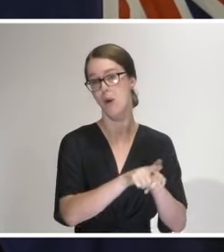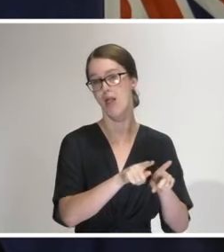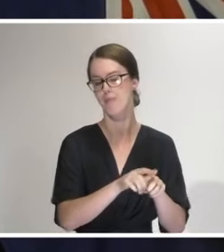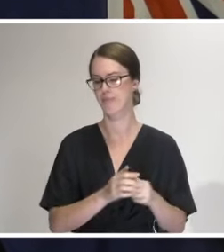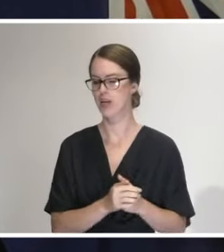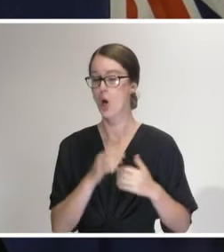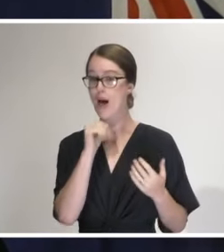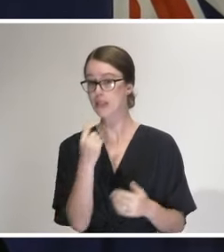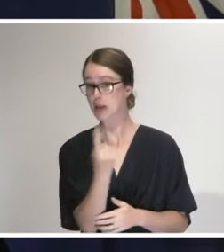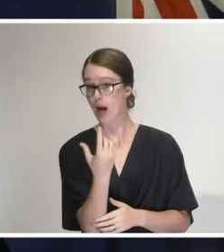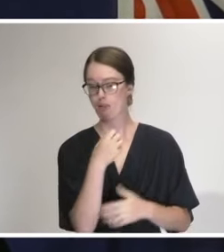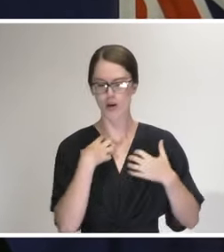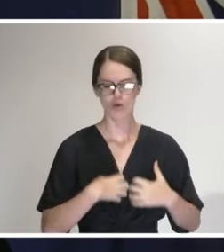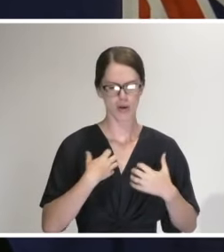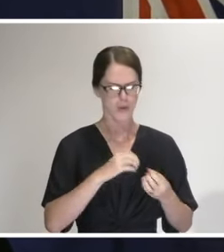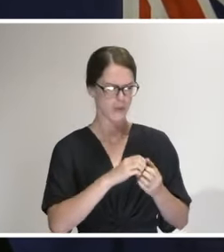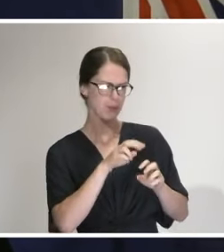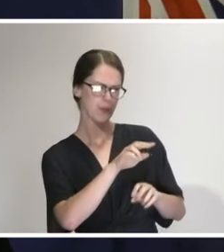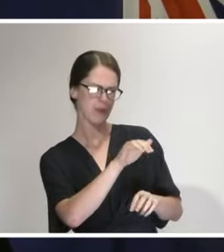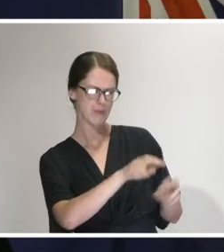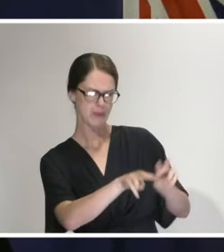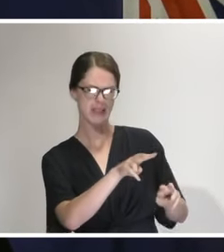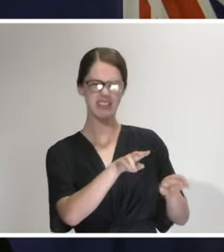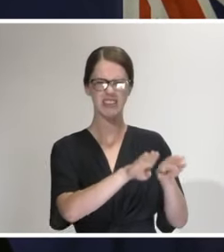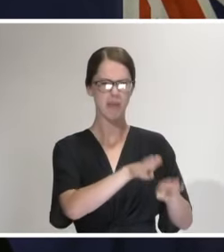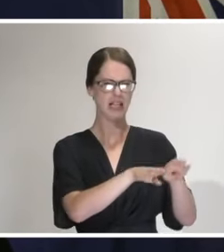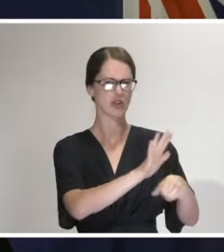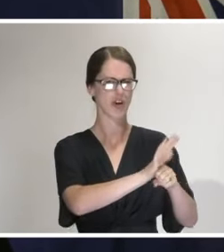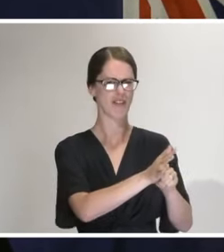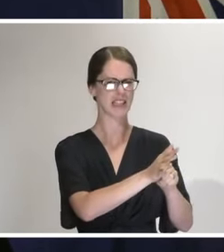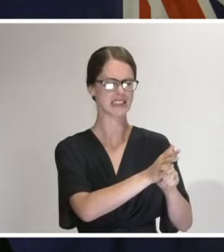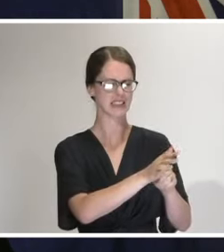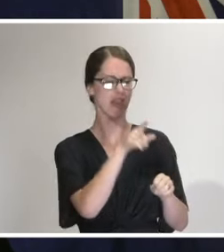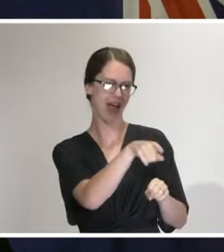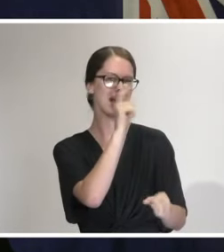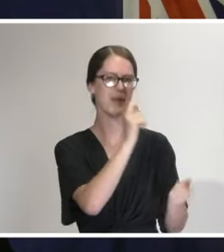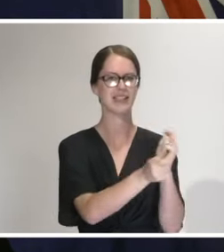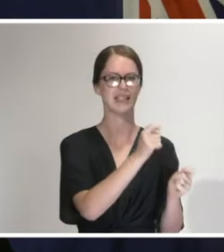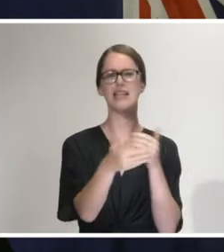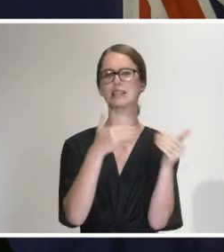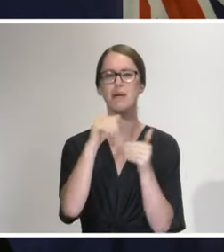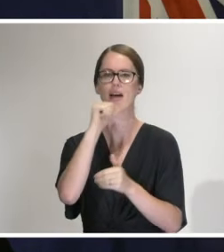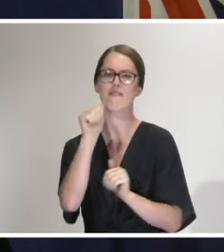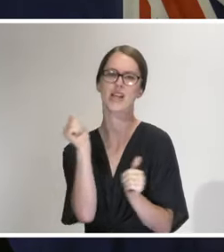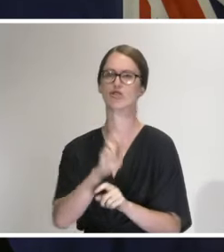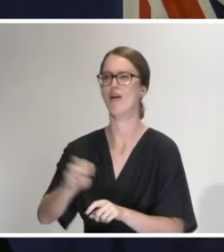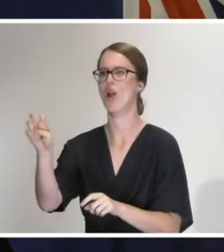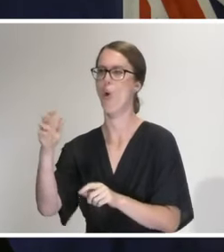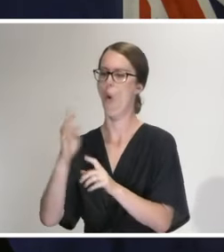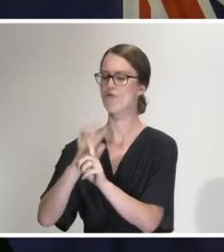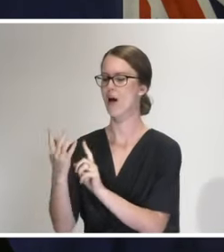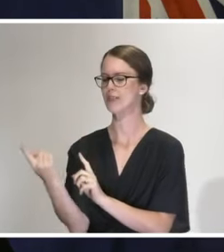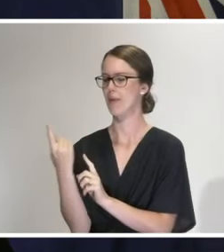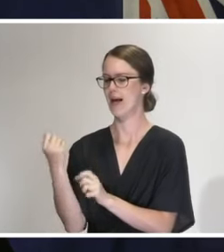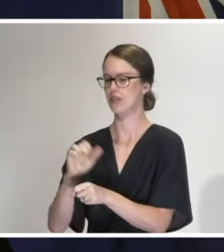with respiratory problems suggestive of COVID-19, regardless of their travel history or contact with a confirmed or